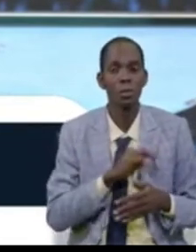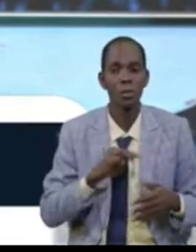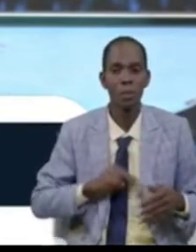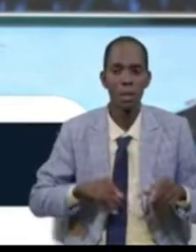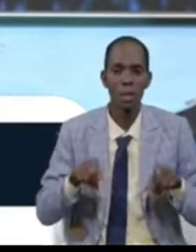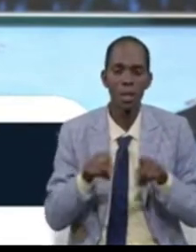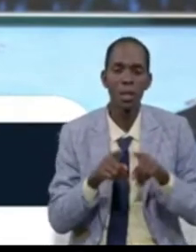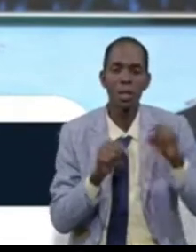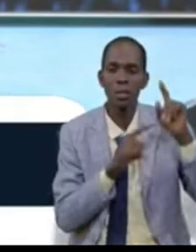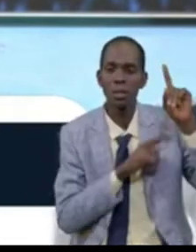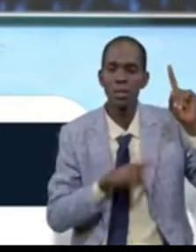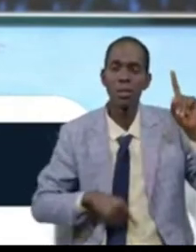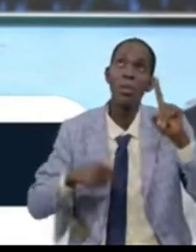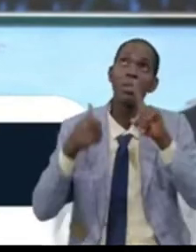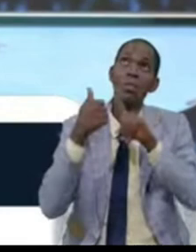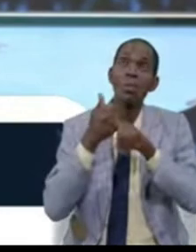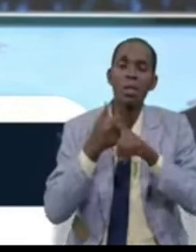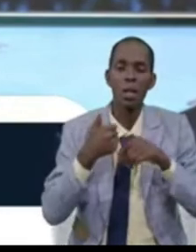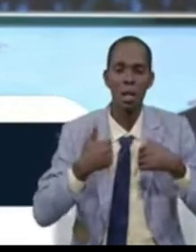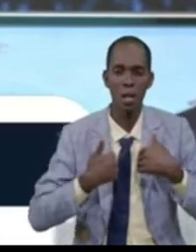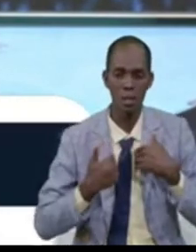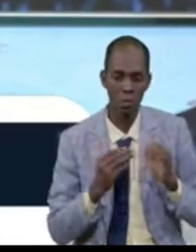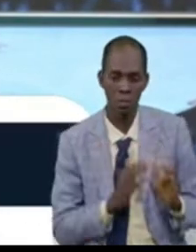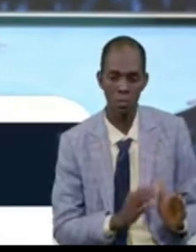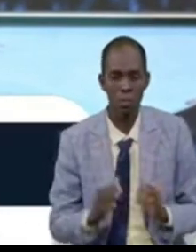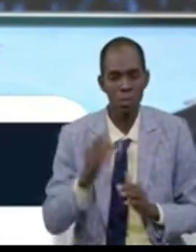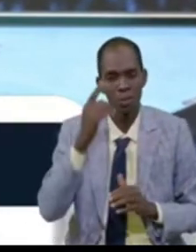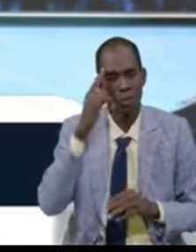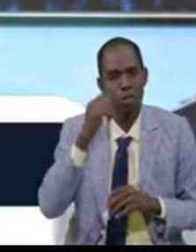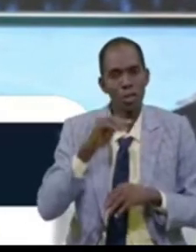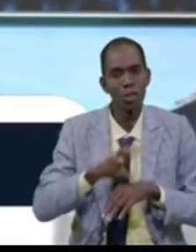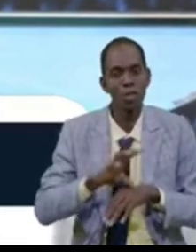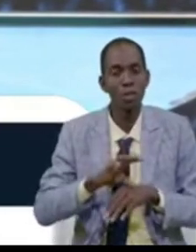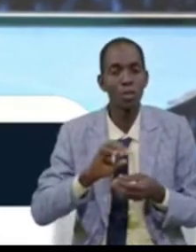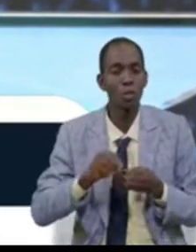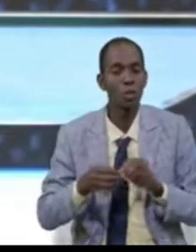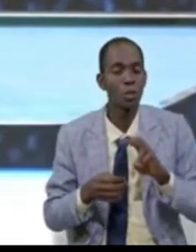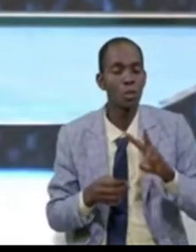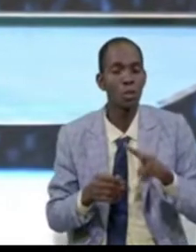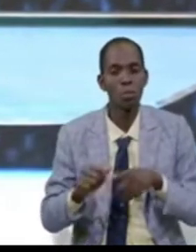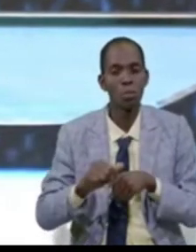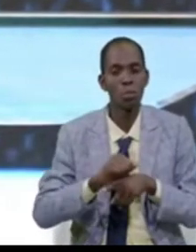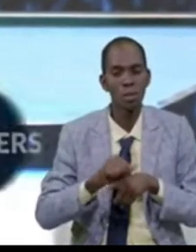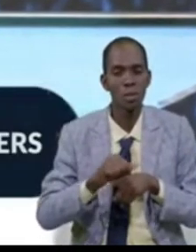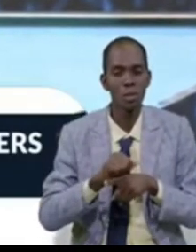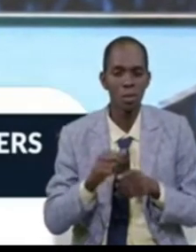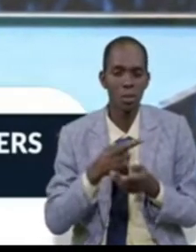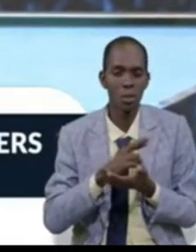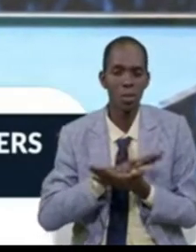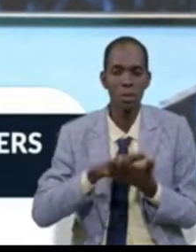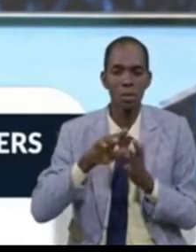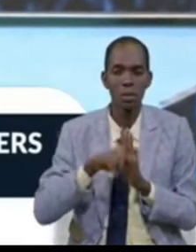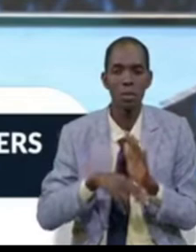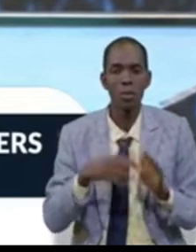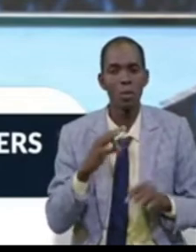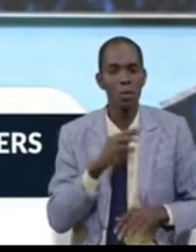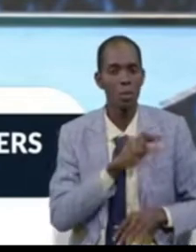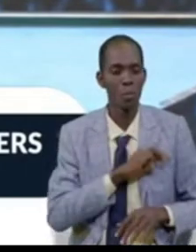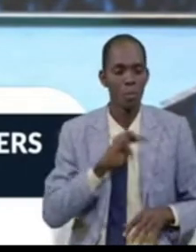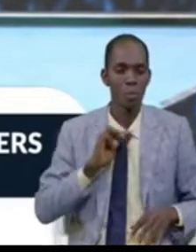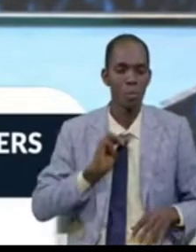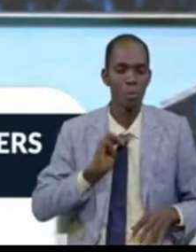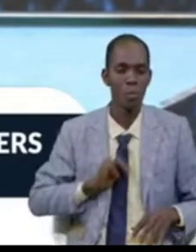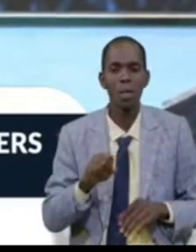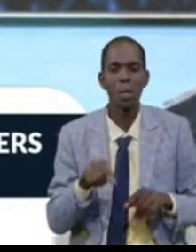Lord himself has set for the church. Number two, practical righteousness of members